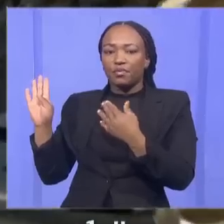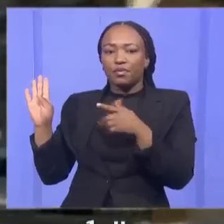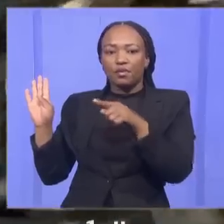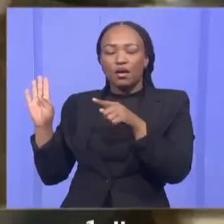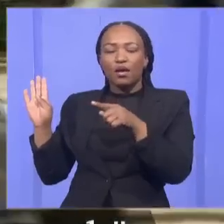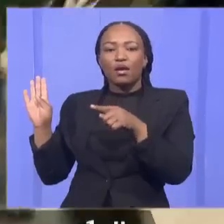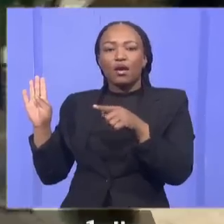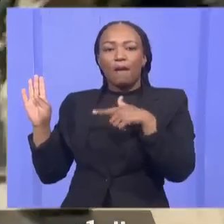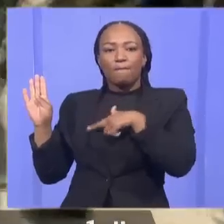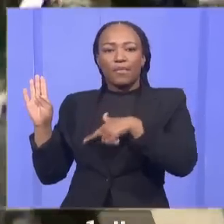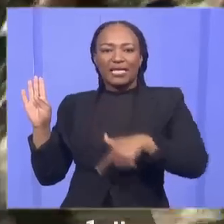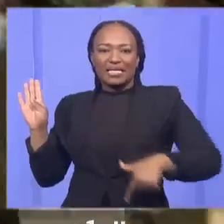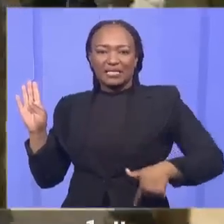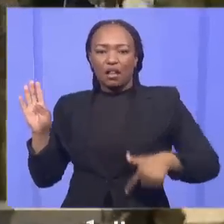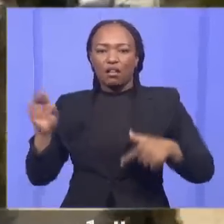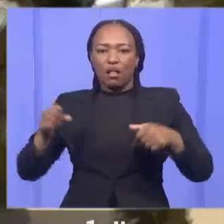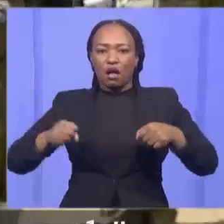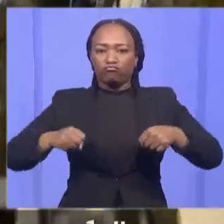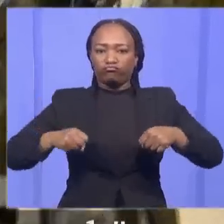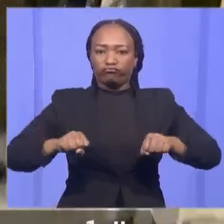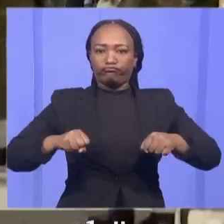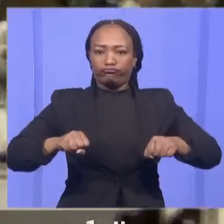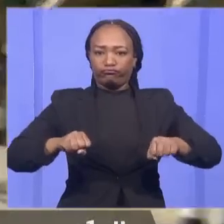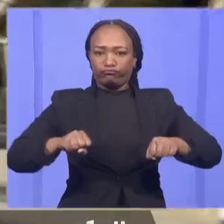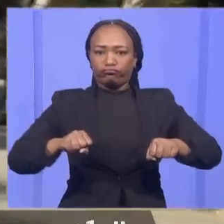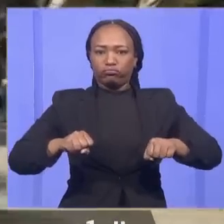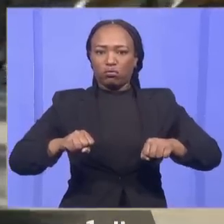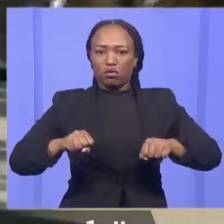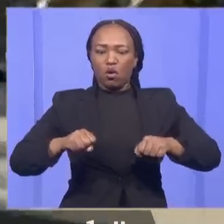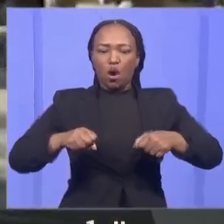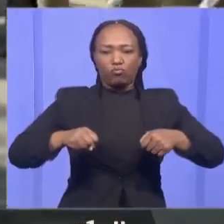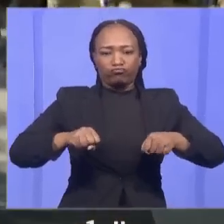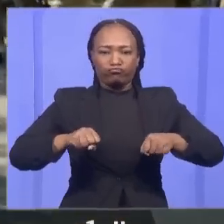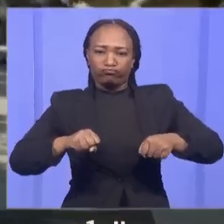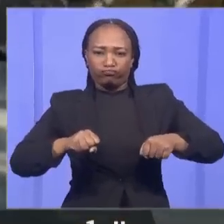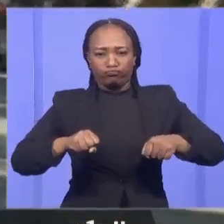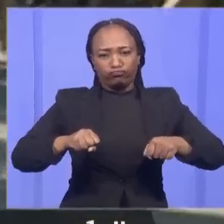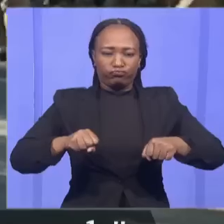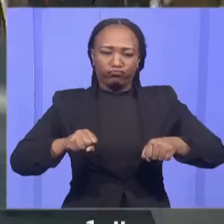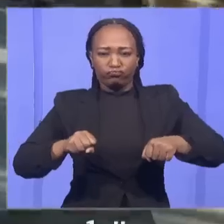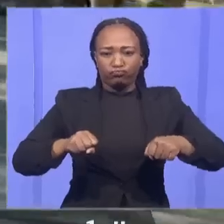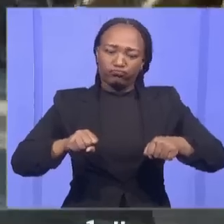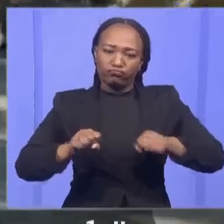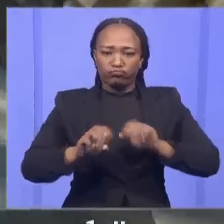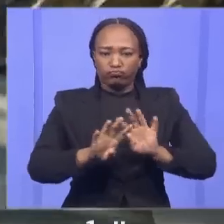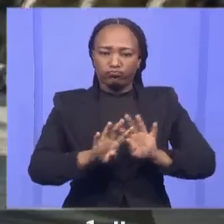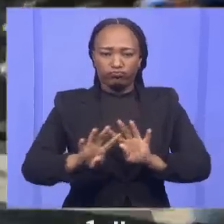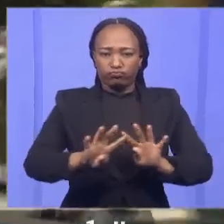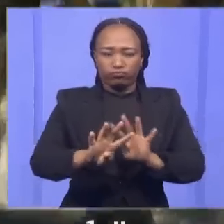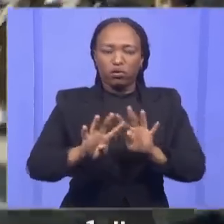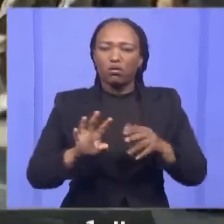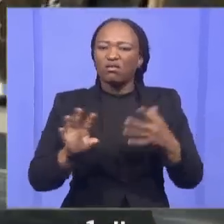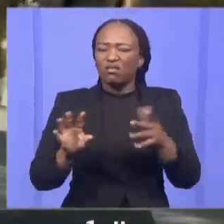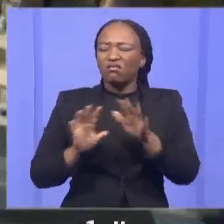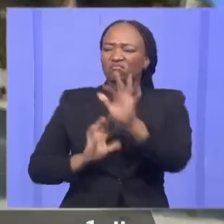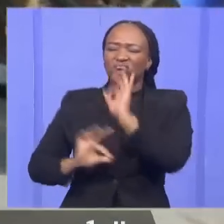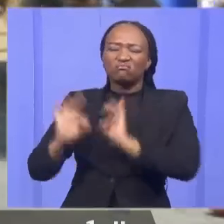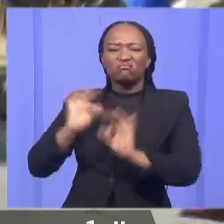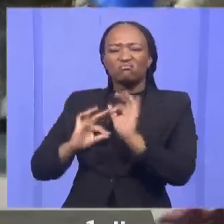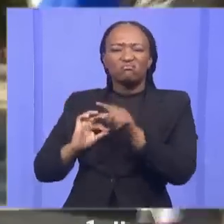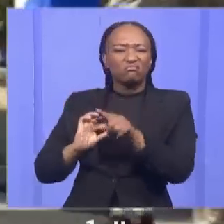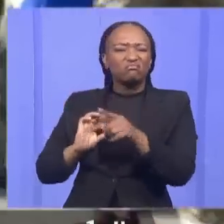presidential motorcade that is coming through. But just give us a sense of the procession that we saw that precedes